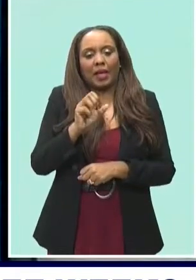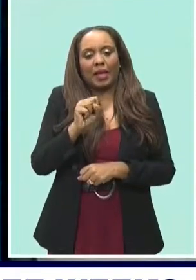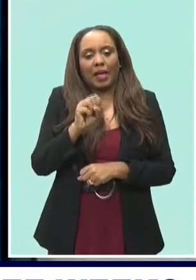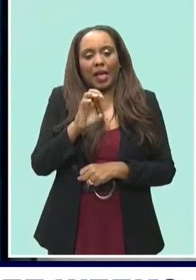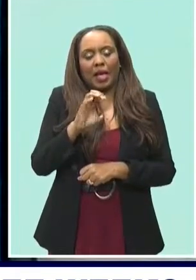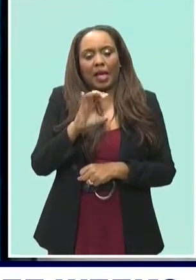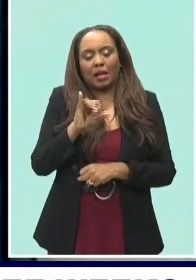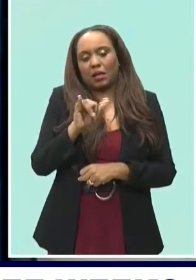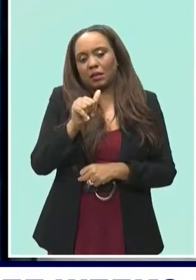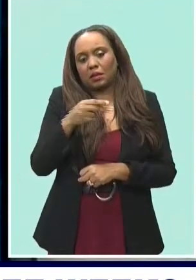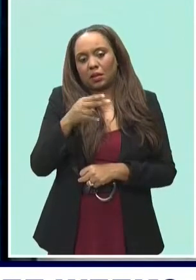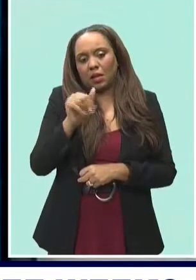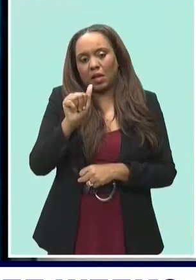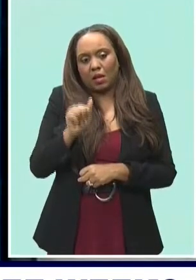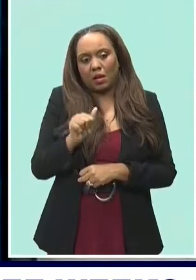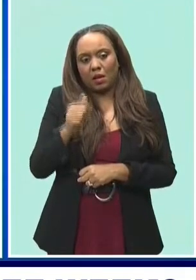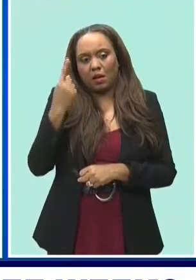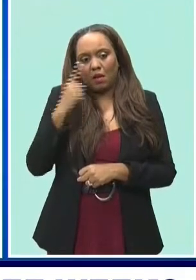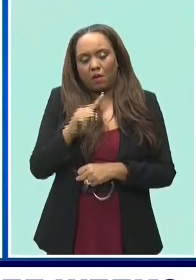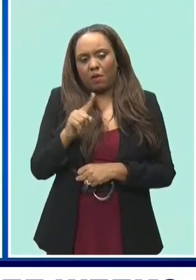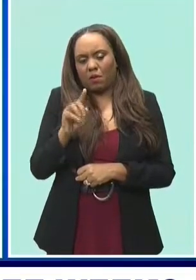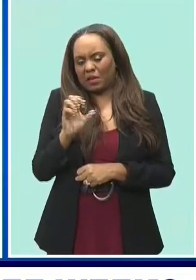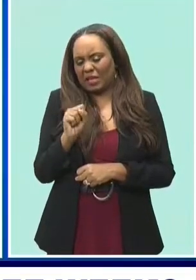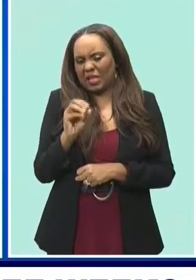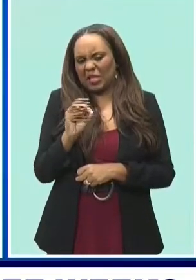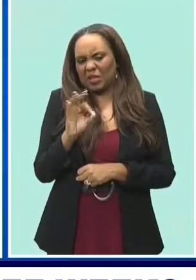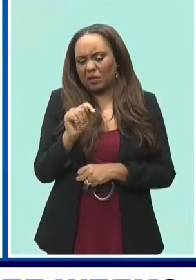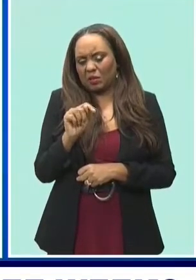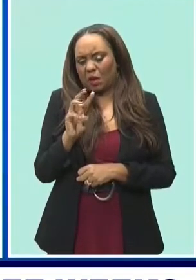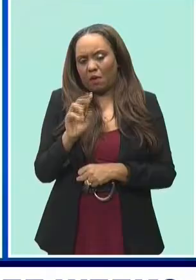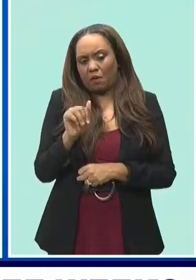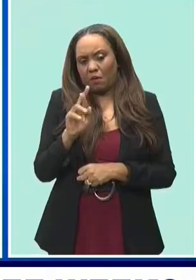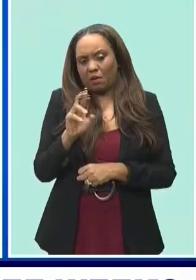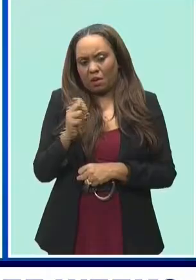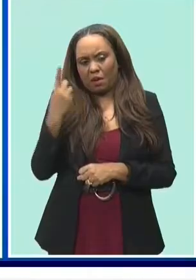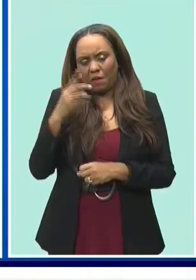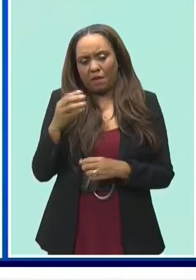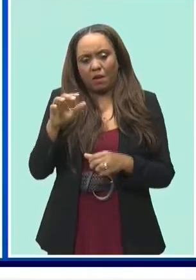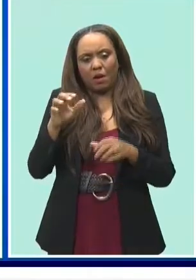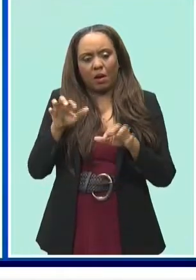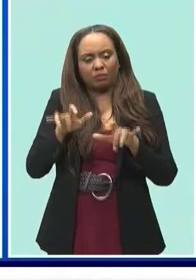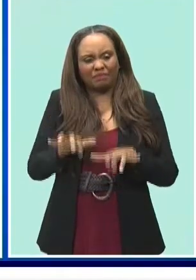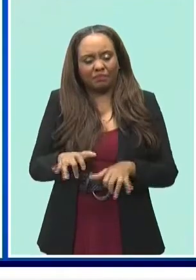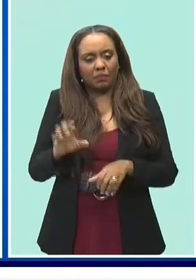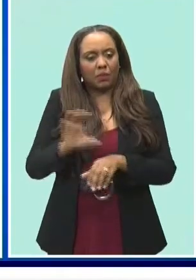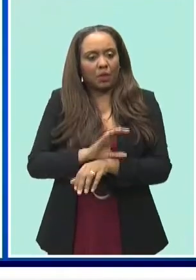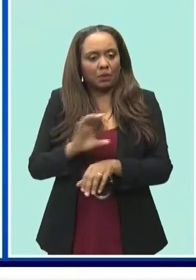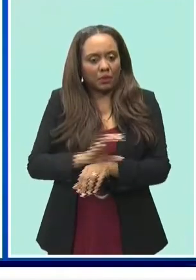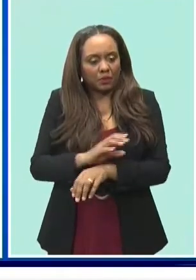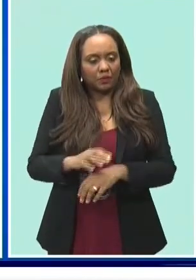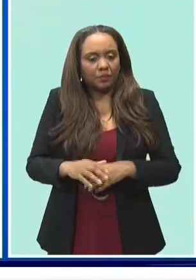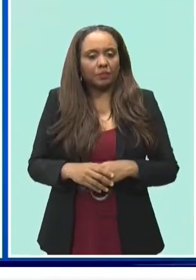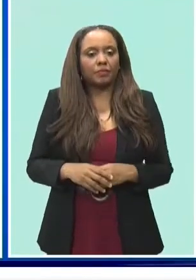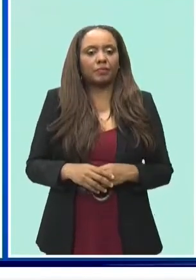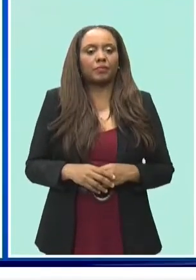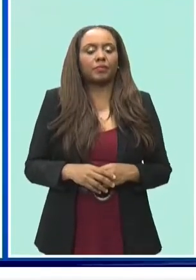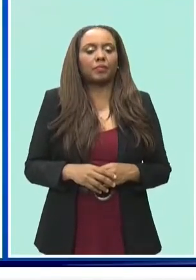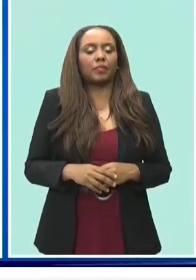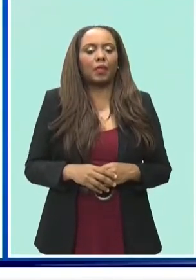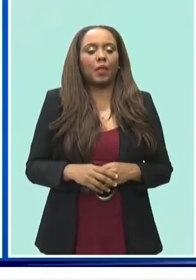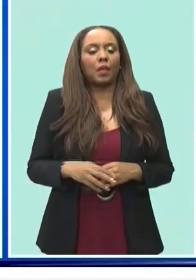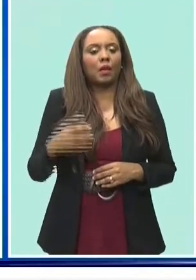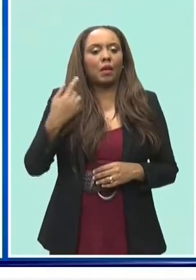smooth clearance of goods. There have been a number of queries in the past with respect to how customs will come up